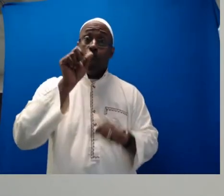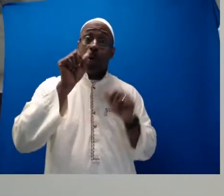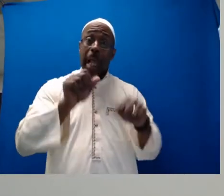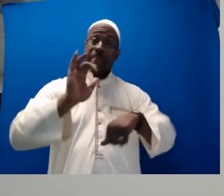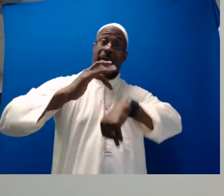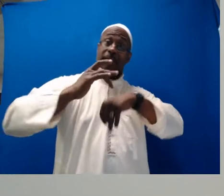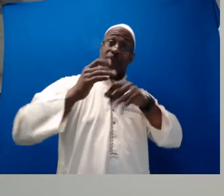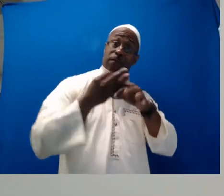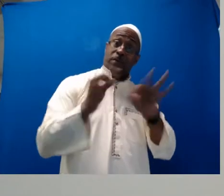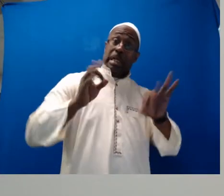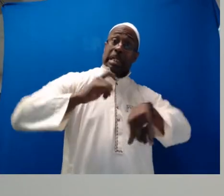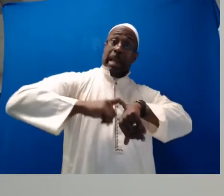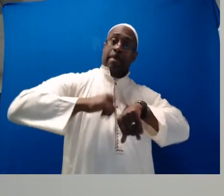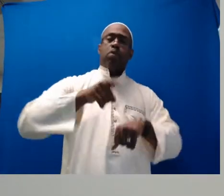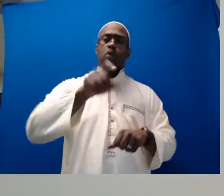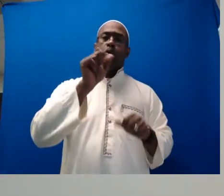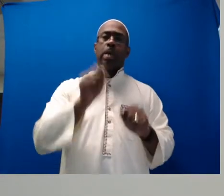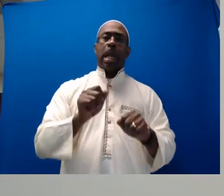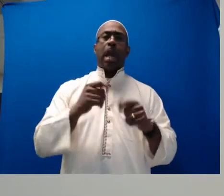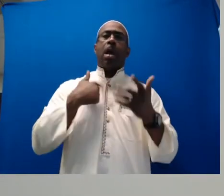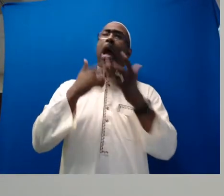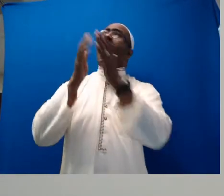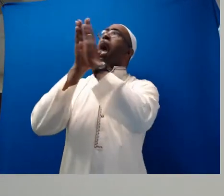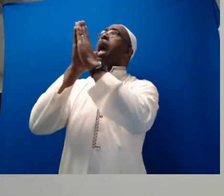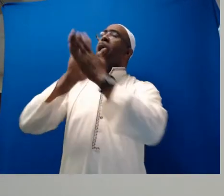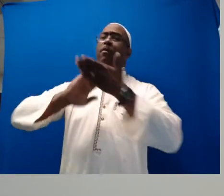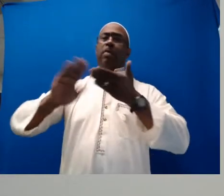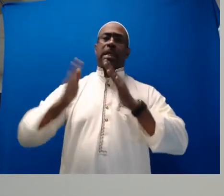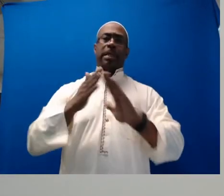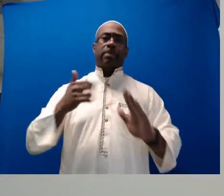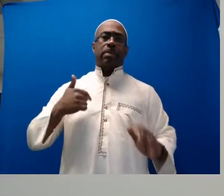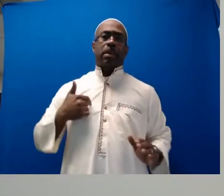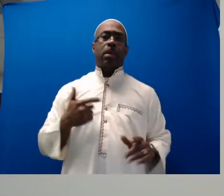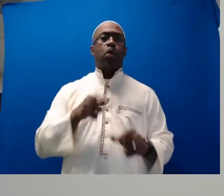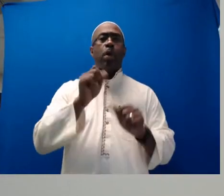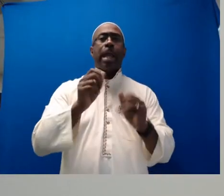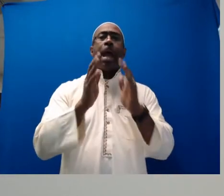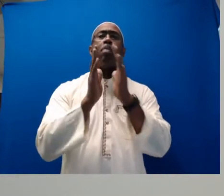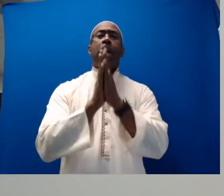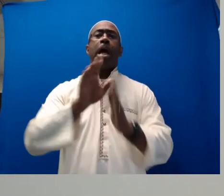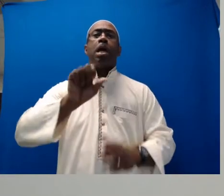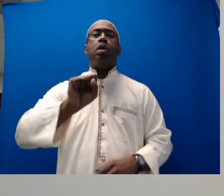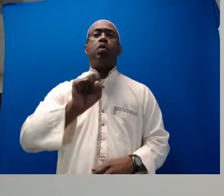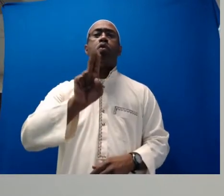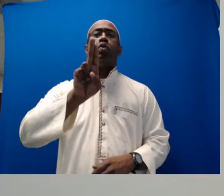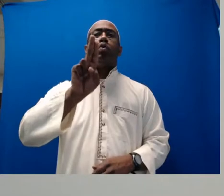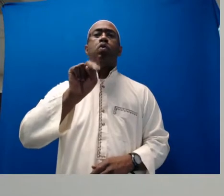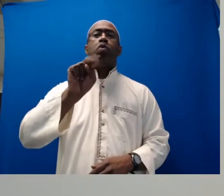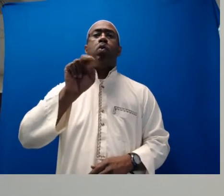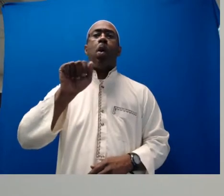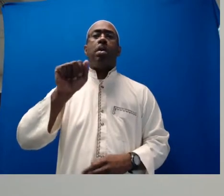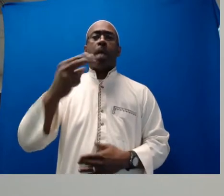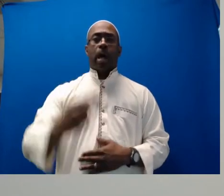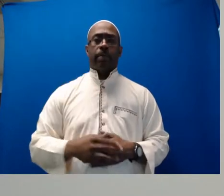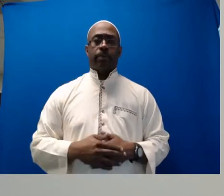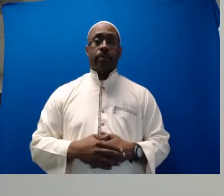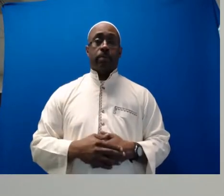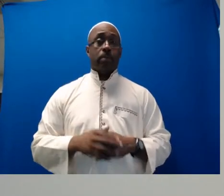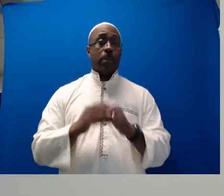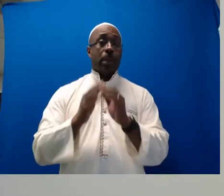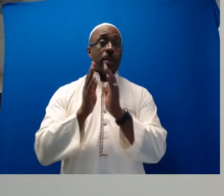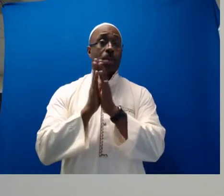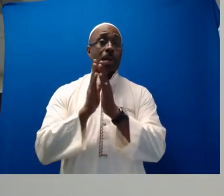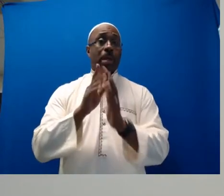forgiveness. And you can use it to also pray sunnah. But let's understand something, that there's